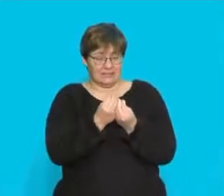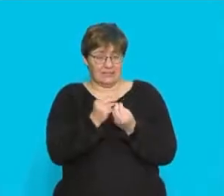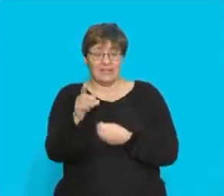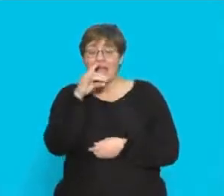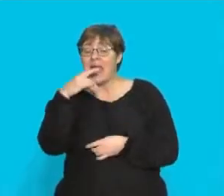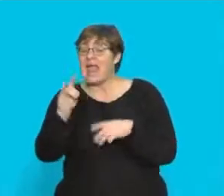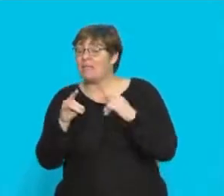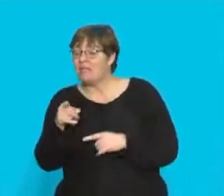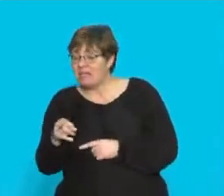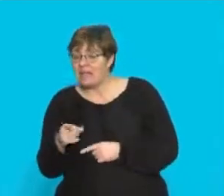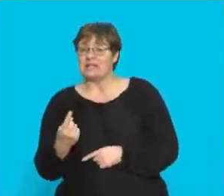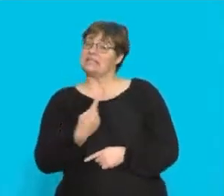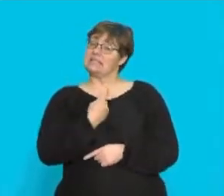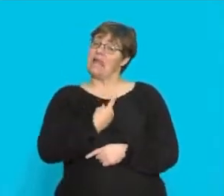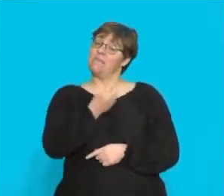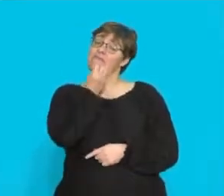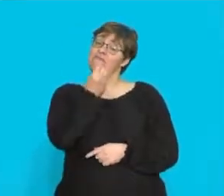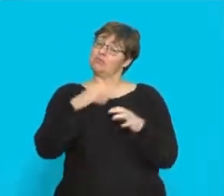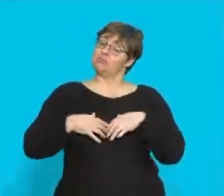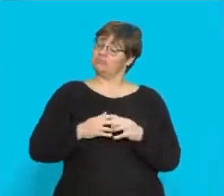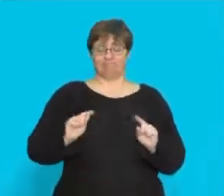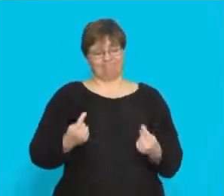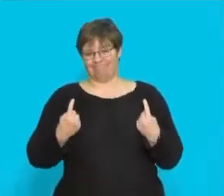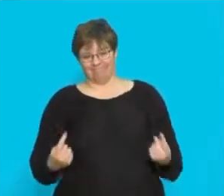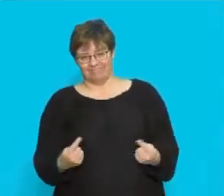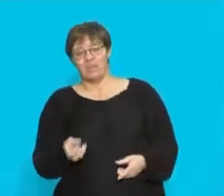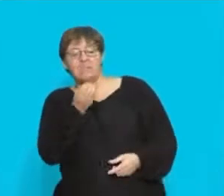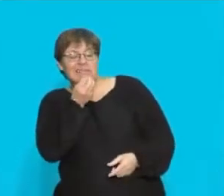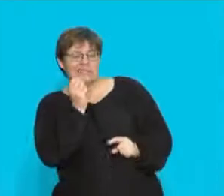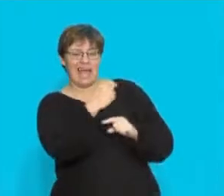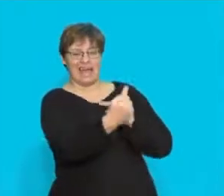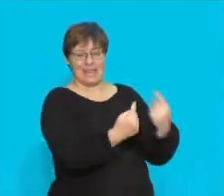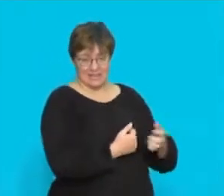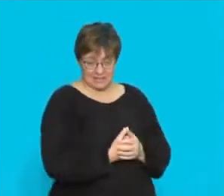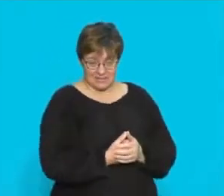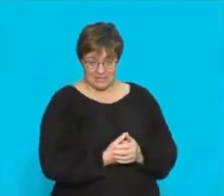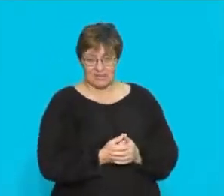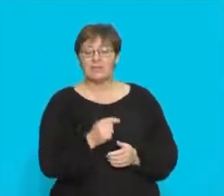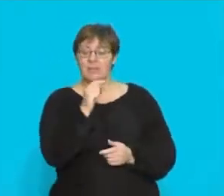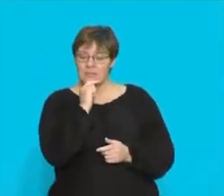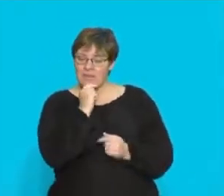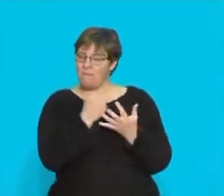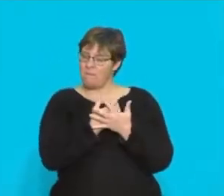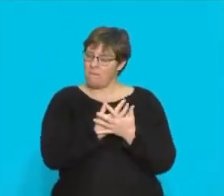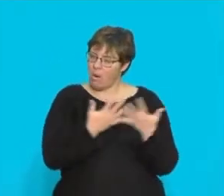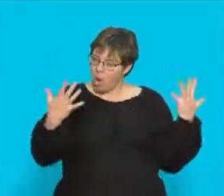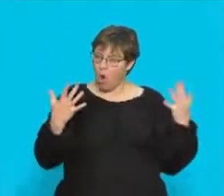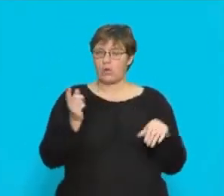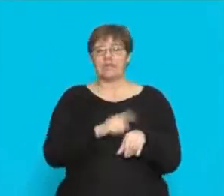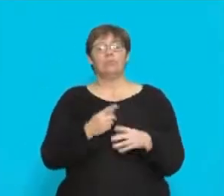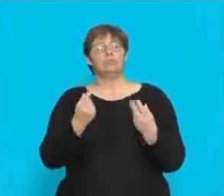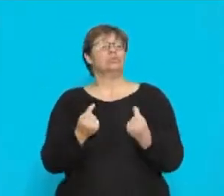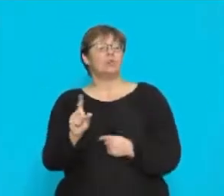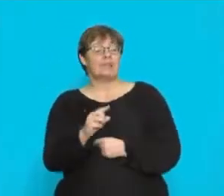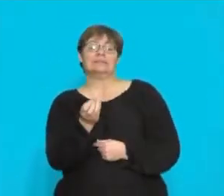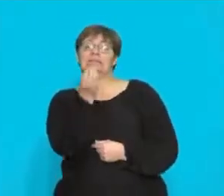animals, right, they cannot make their own food, and they need to eat. And that's what they spend most of their time